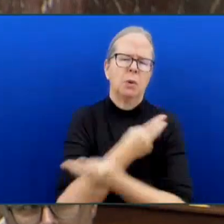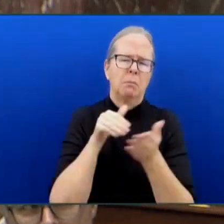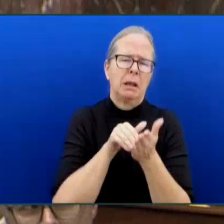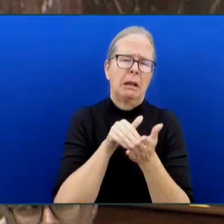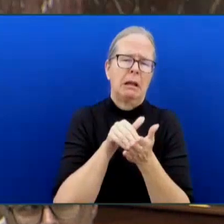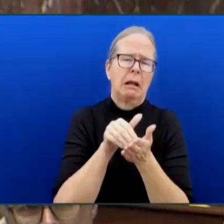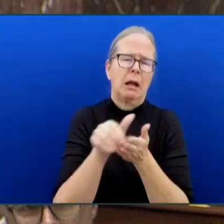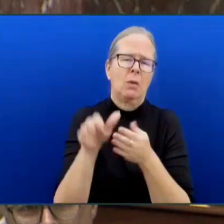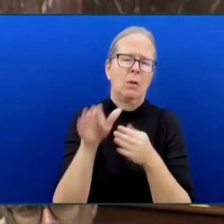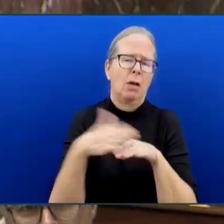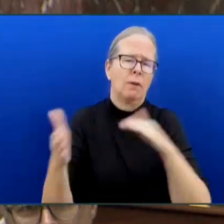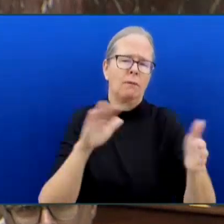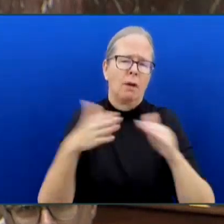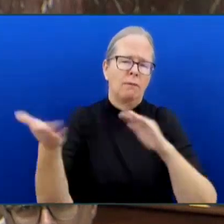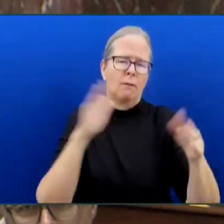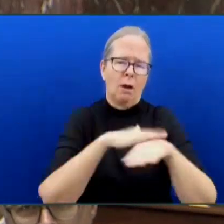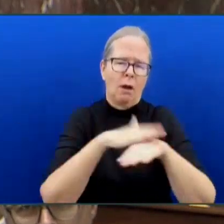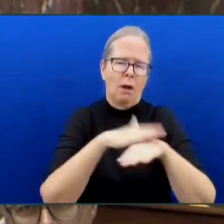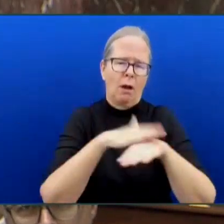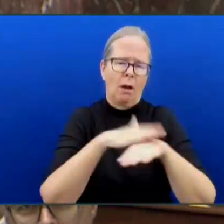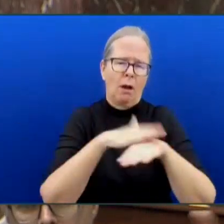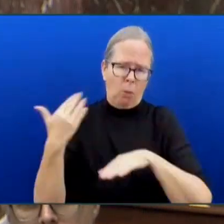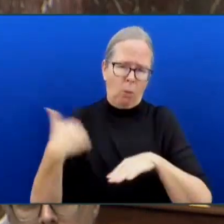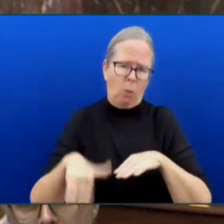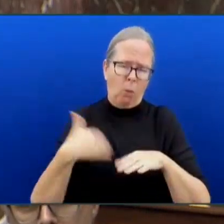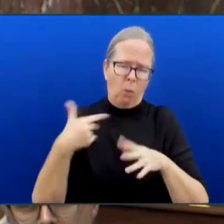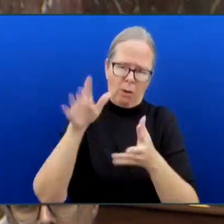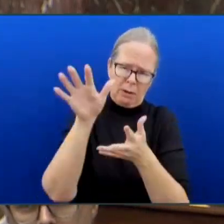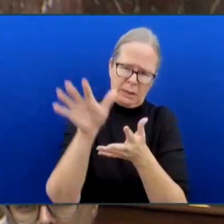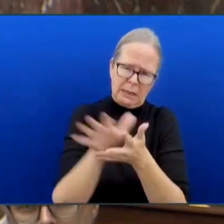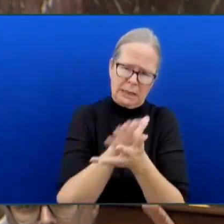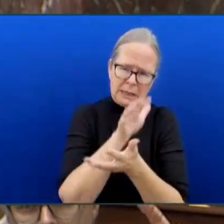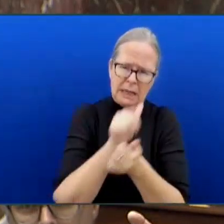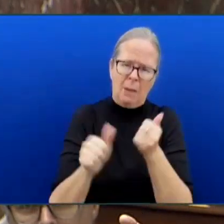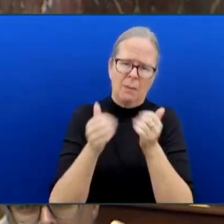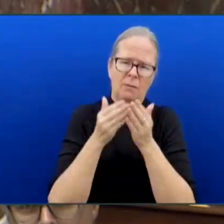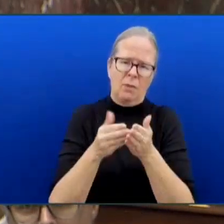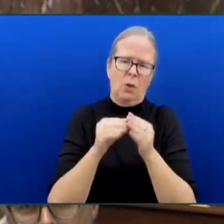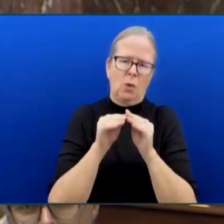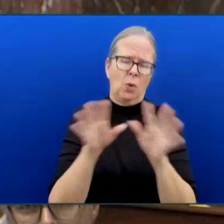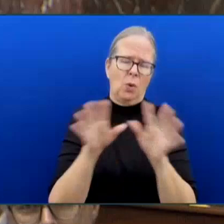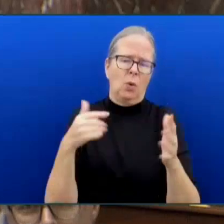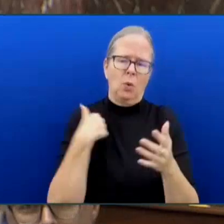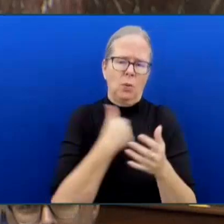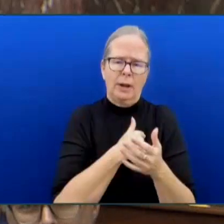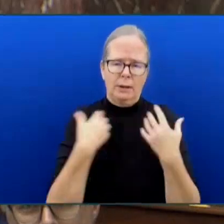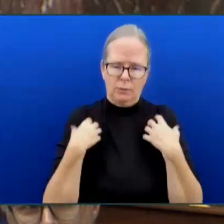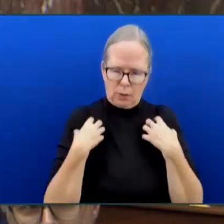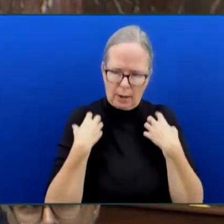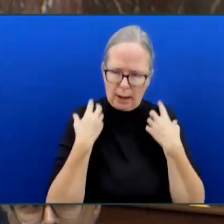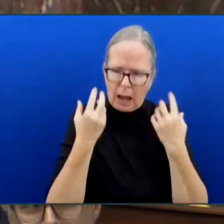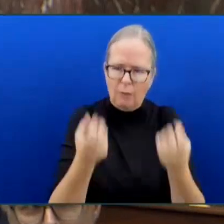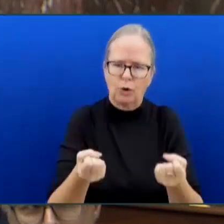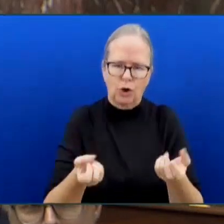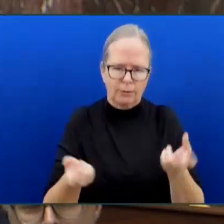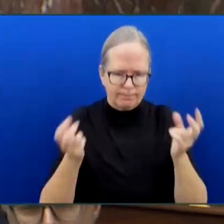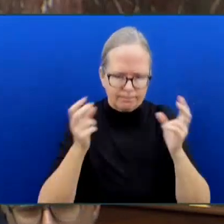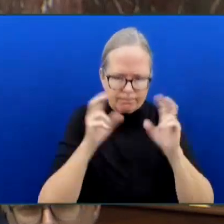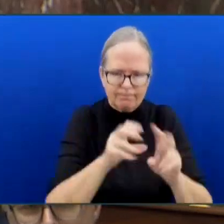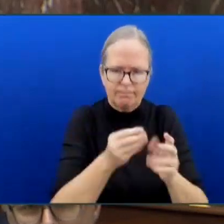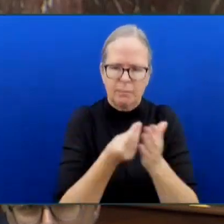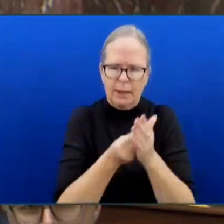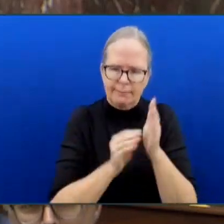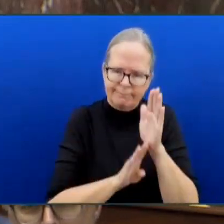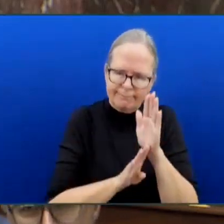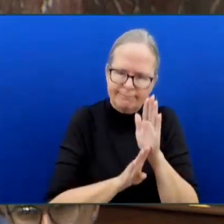in recovery mode. We've infused the money to do it. They voted against it, and coastal residents are never going to forgive them for their record on